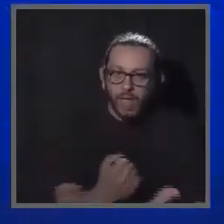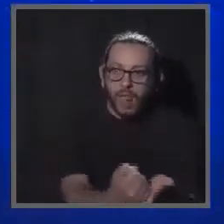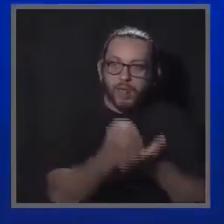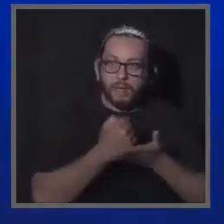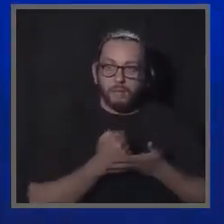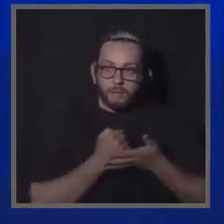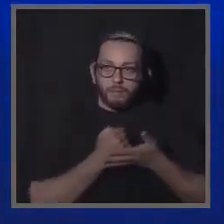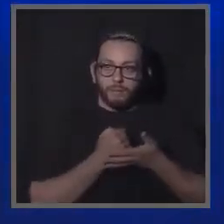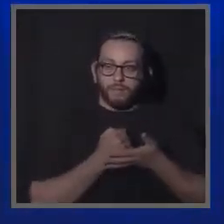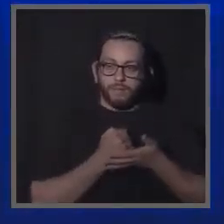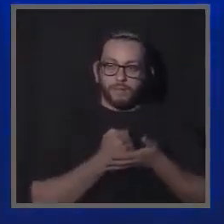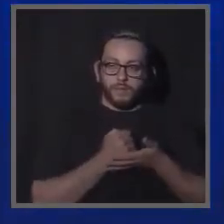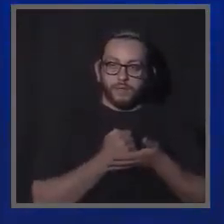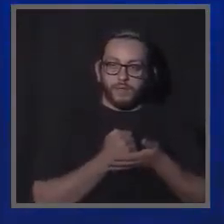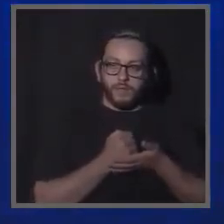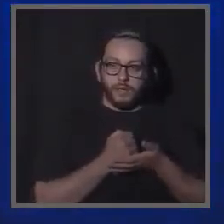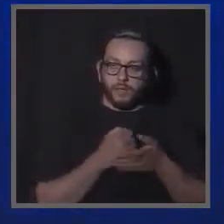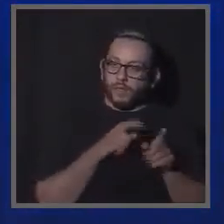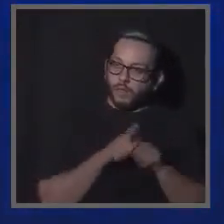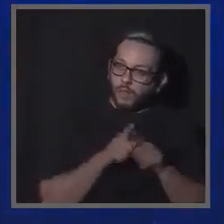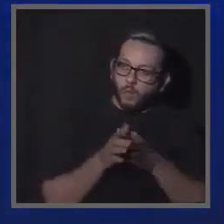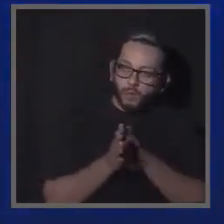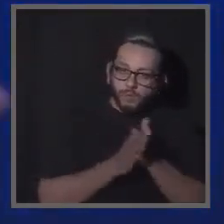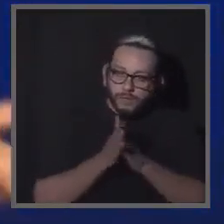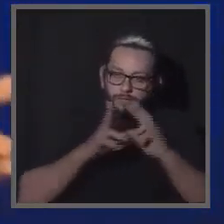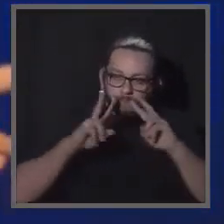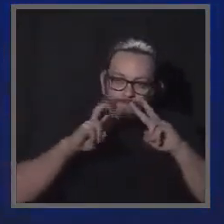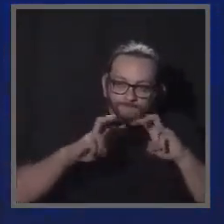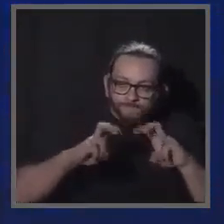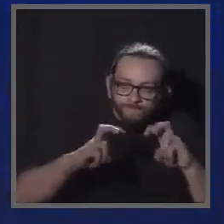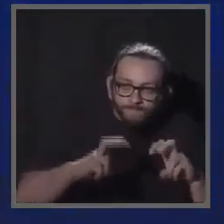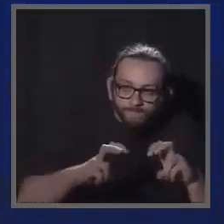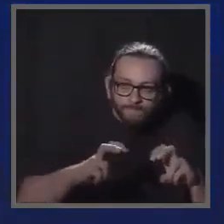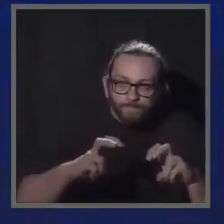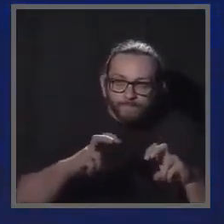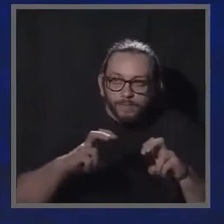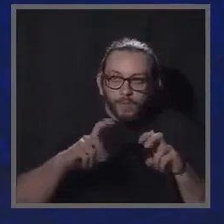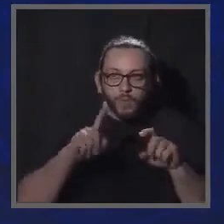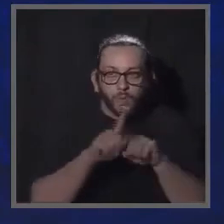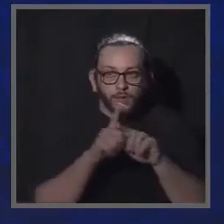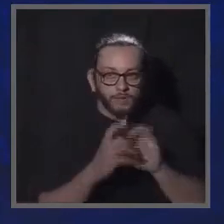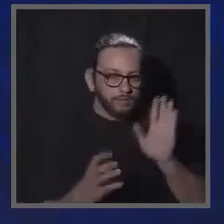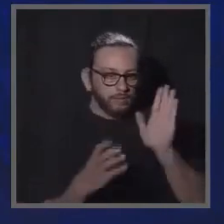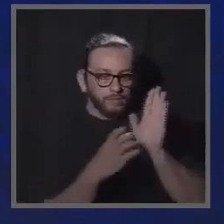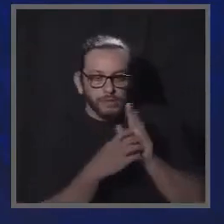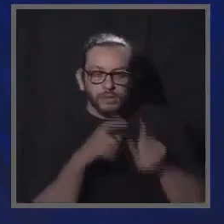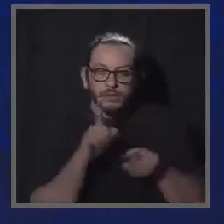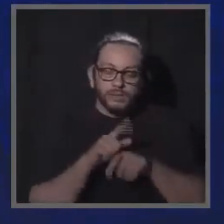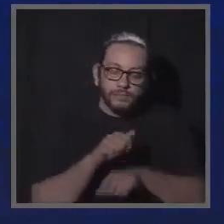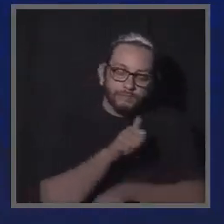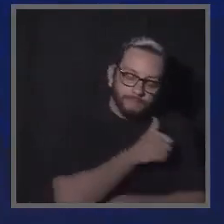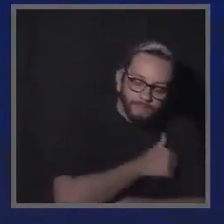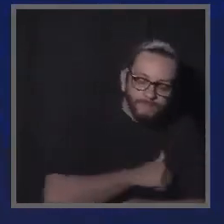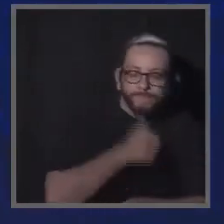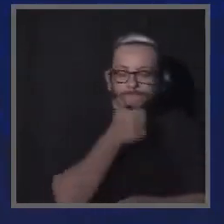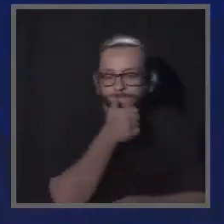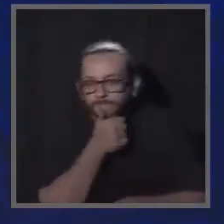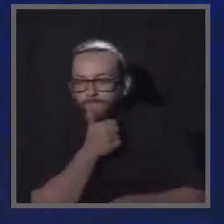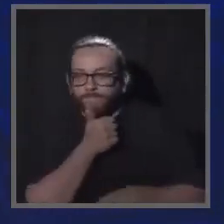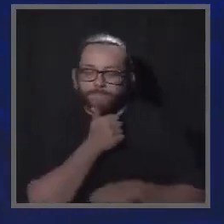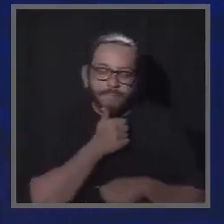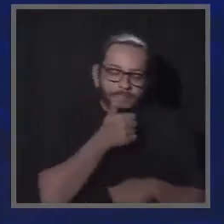to further explore some opportunities that the gaps that were so clearly seen by